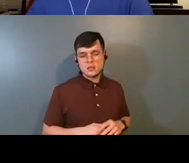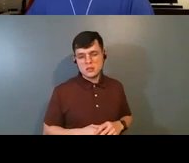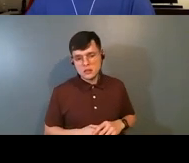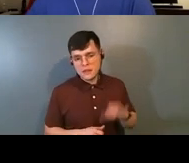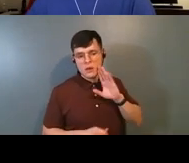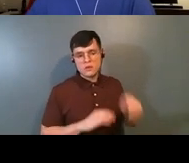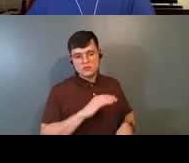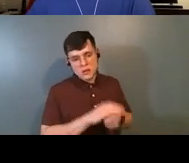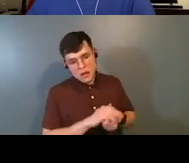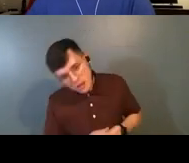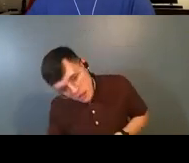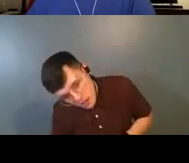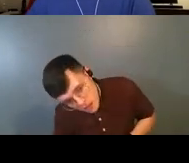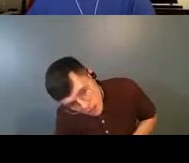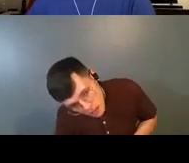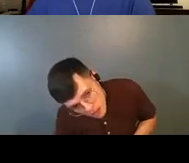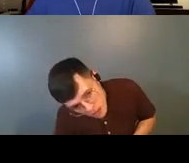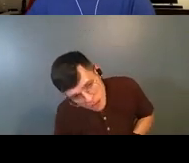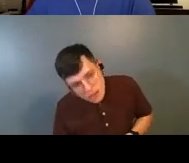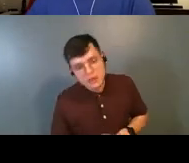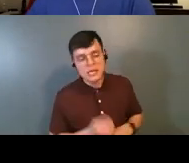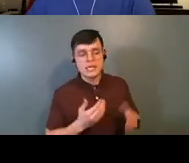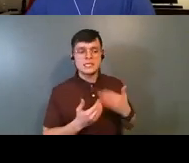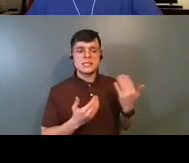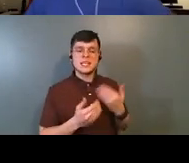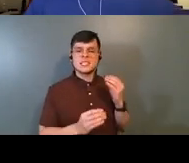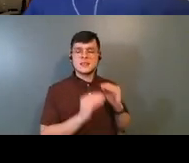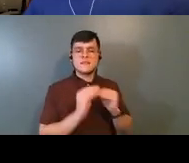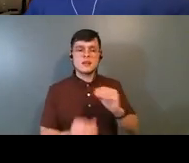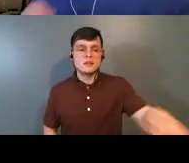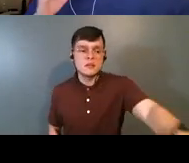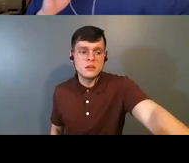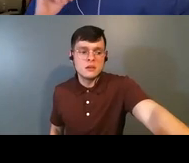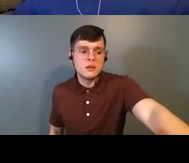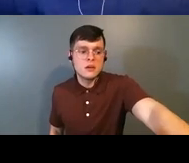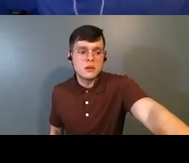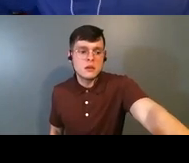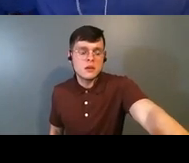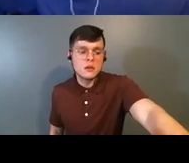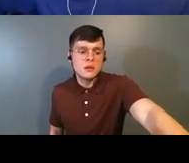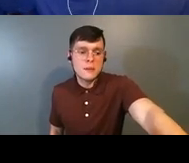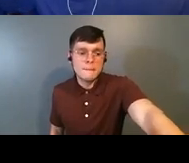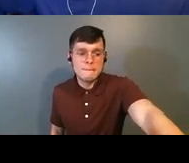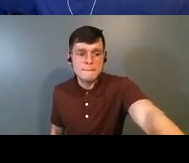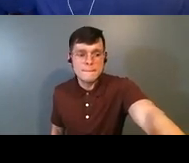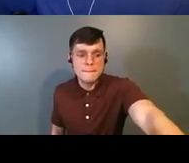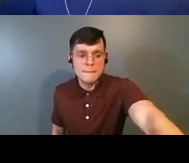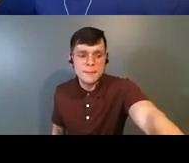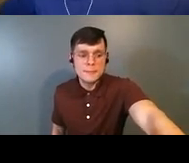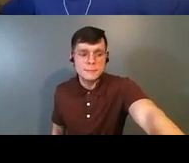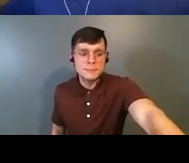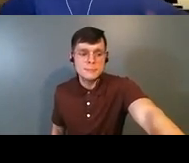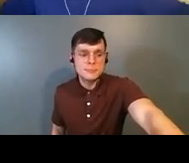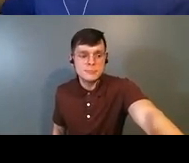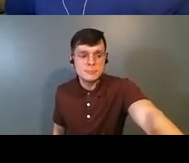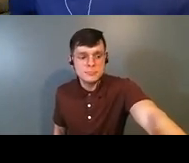that. So it's an easy fix. Okay. Hey, Joyce and Chris. This is Matt. So again, thank you so much